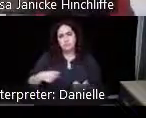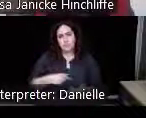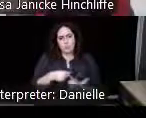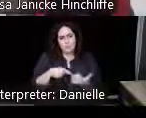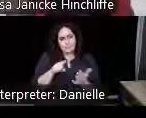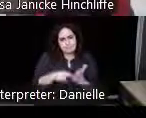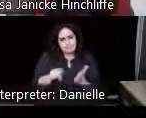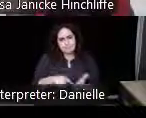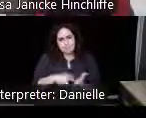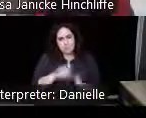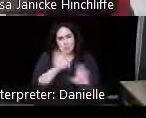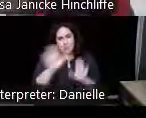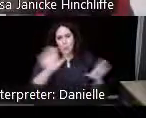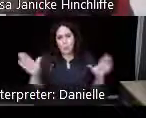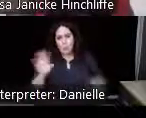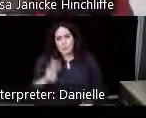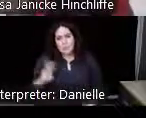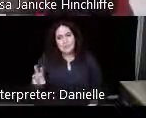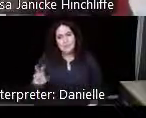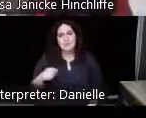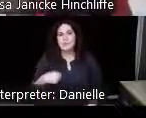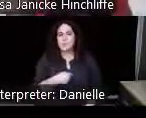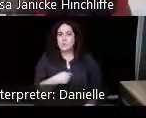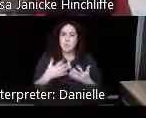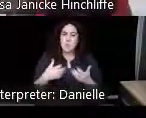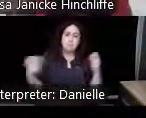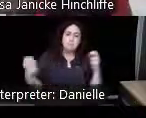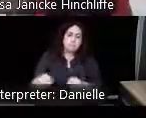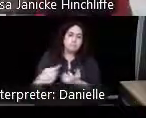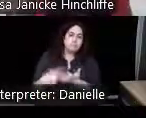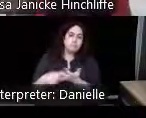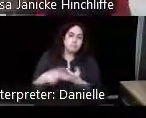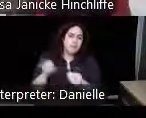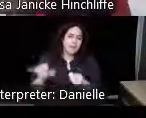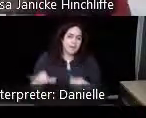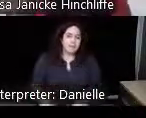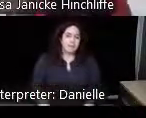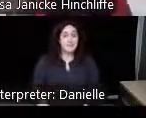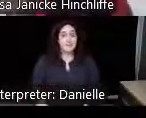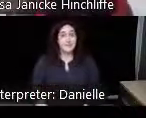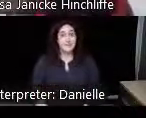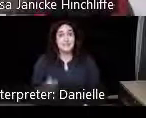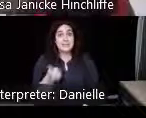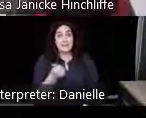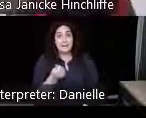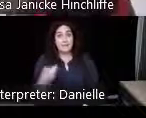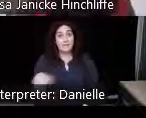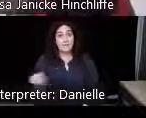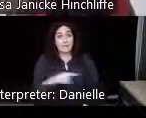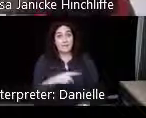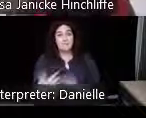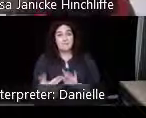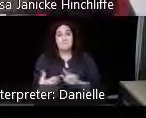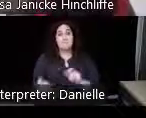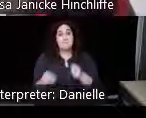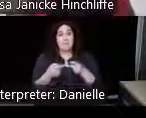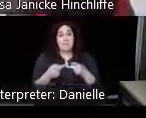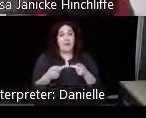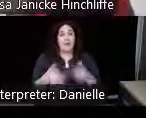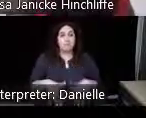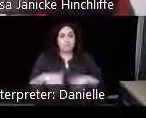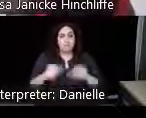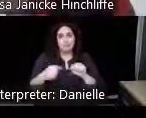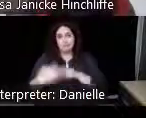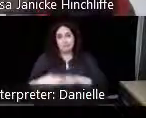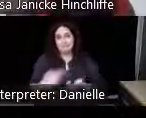that we were willing to have a conversation with them. And I'm pleased that a number of them did take us up on that and have a conversation with